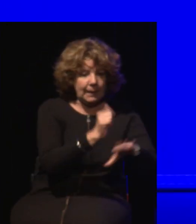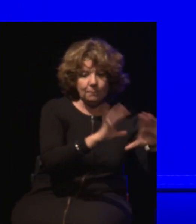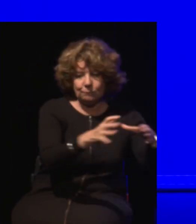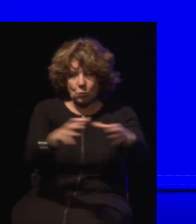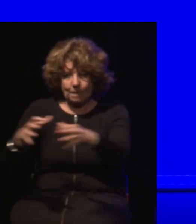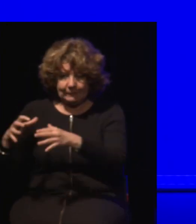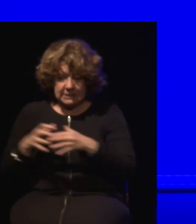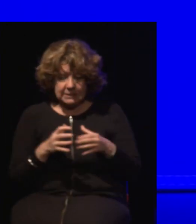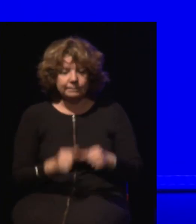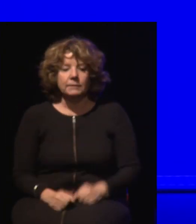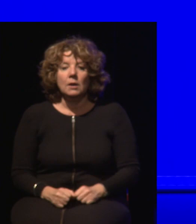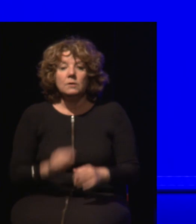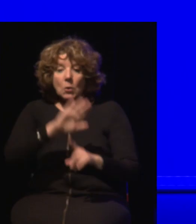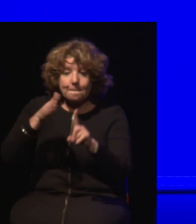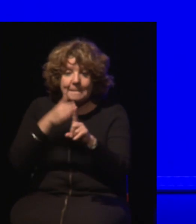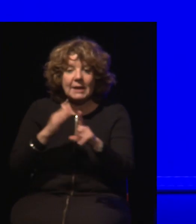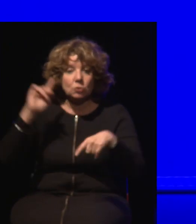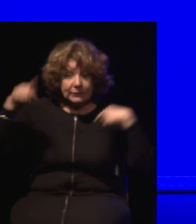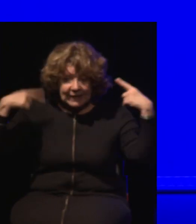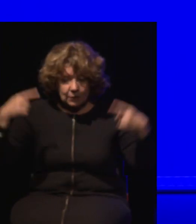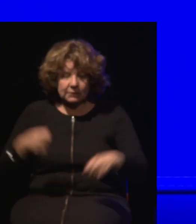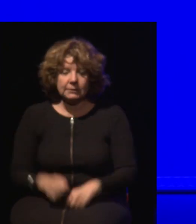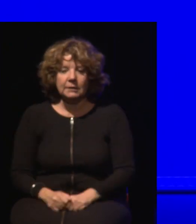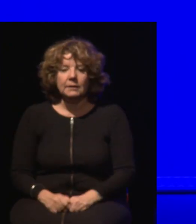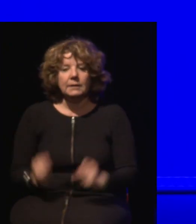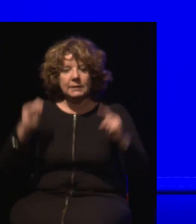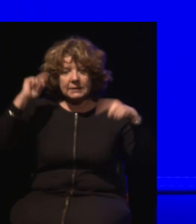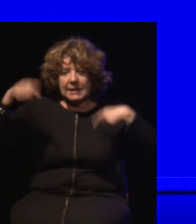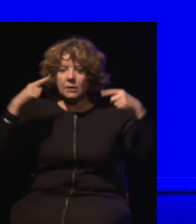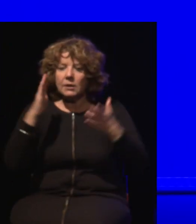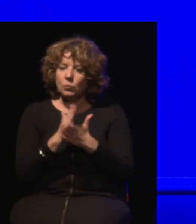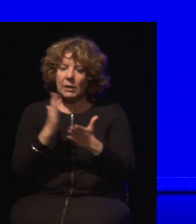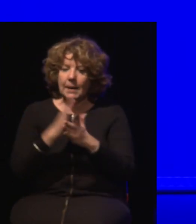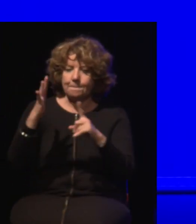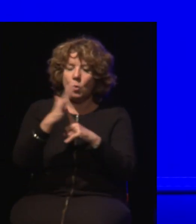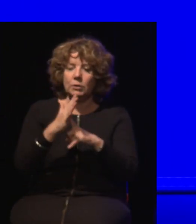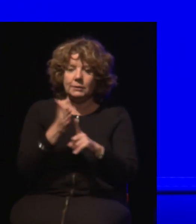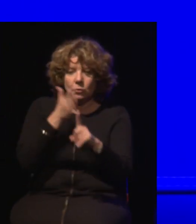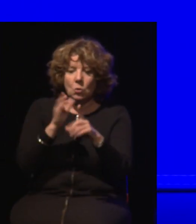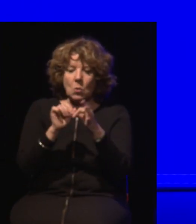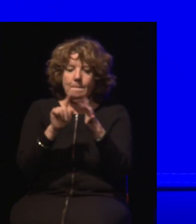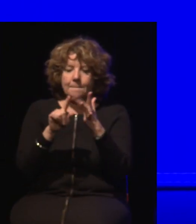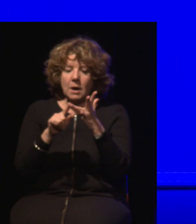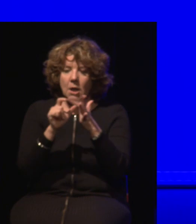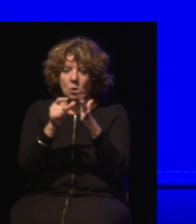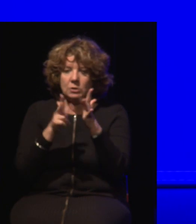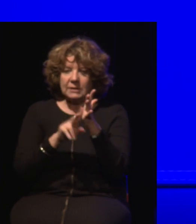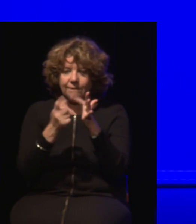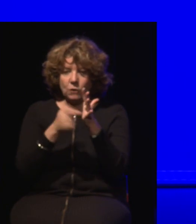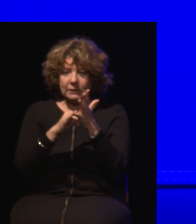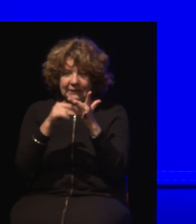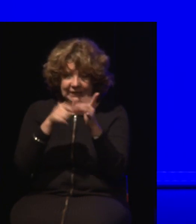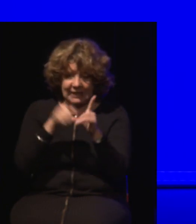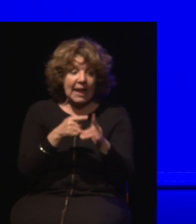So bringing this back to sound, that sound is so fundamental to biodiversity and species identity leads